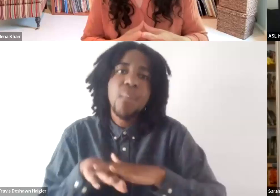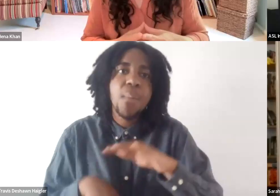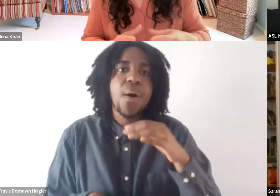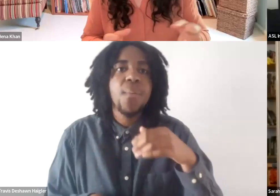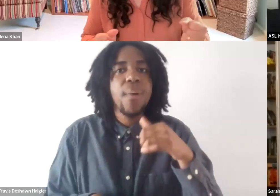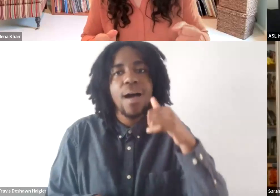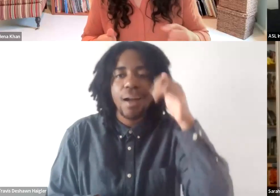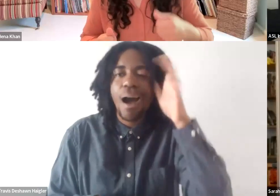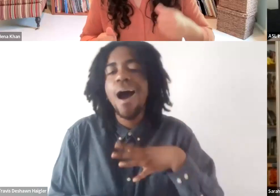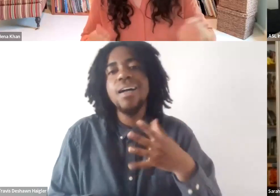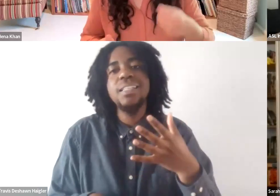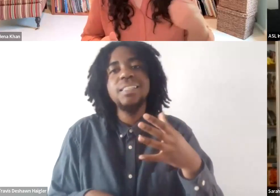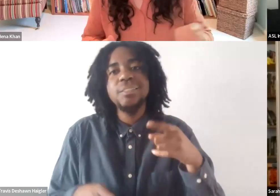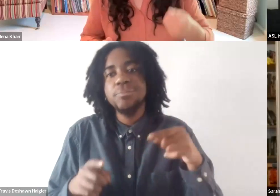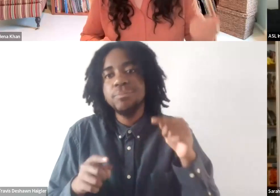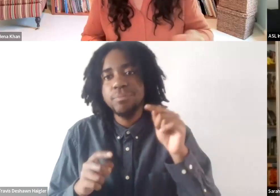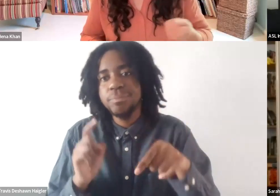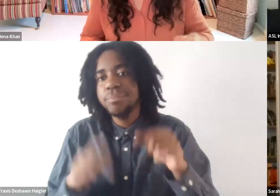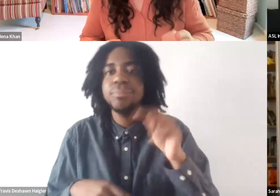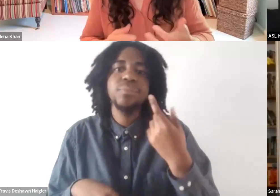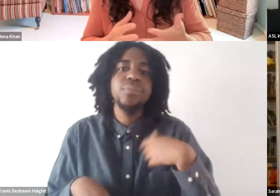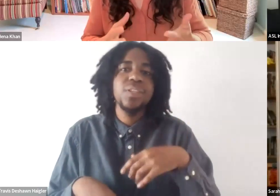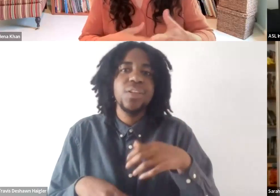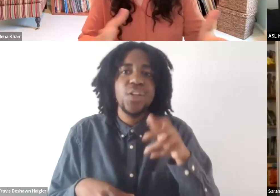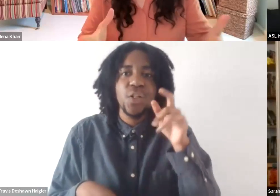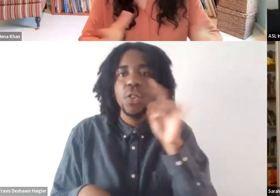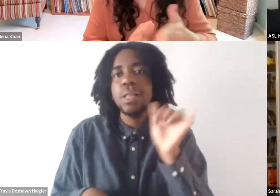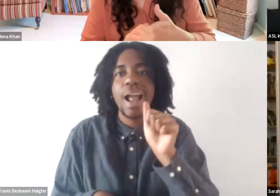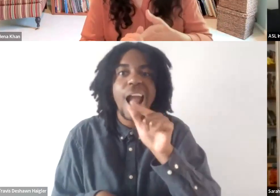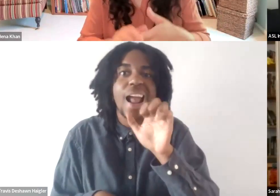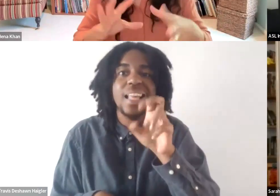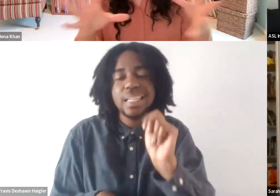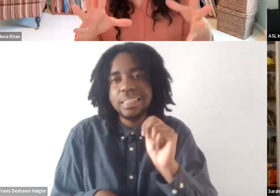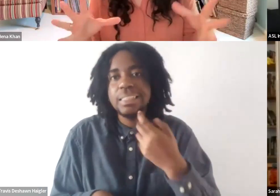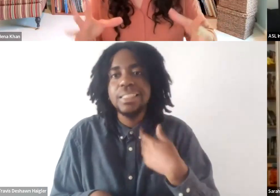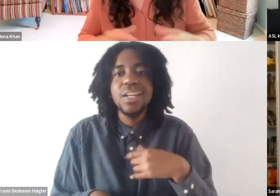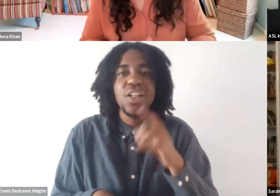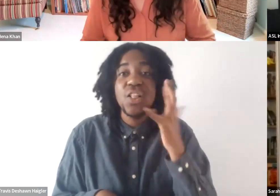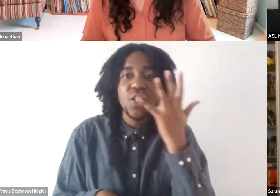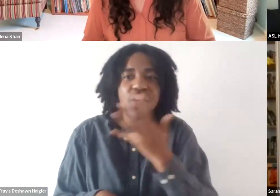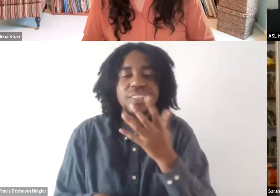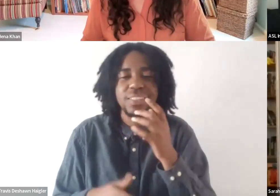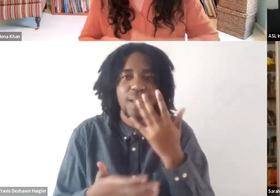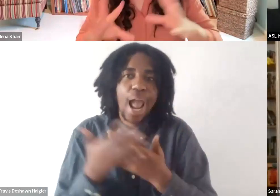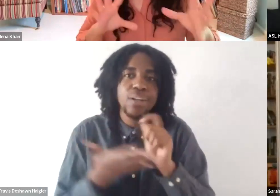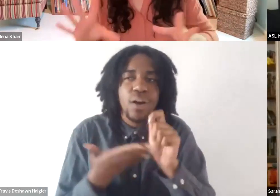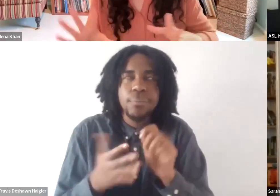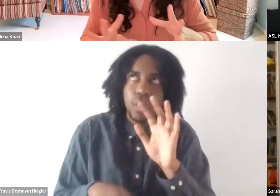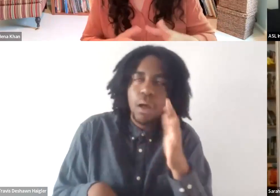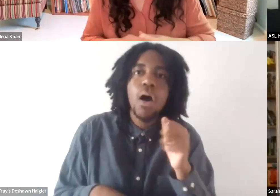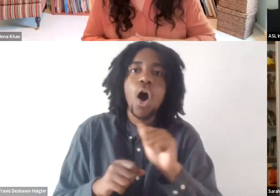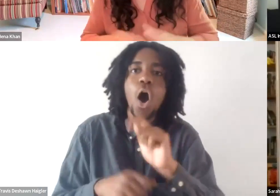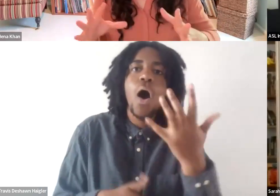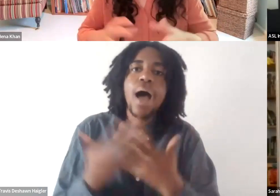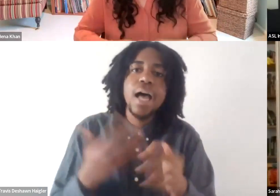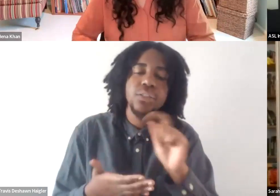very clever, childlike hand-drawn, well, it's hand-drawn, but like a child's hand-drawn alien